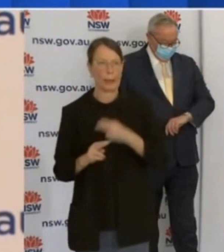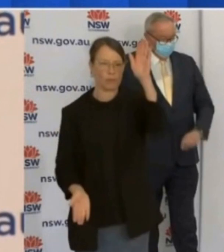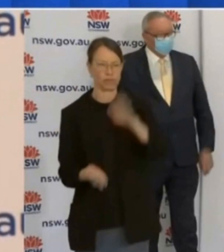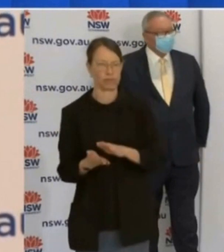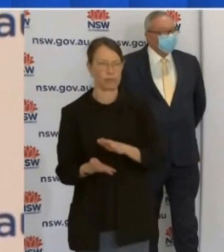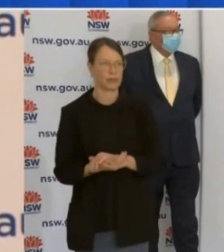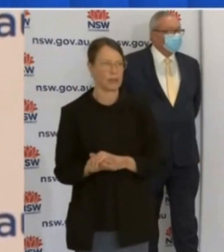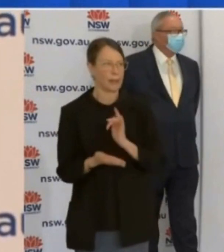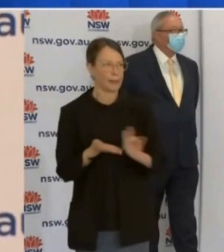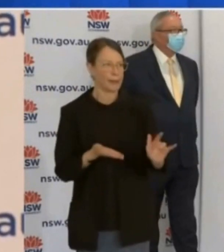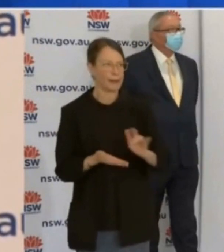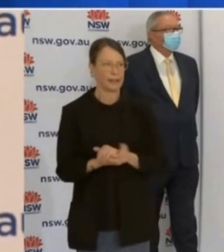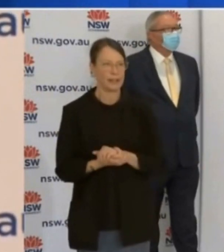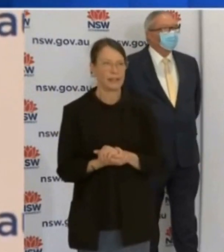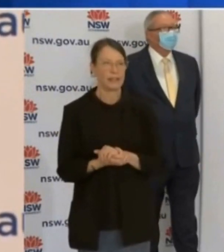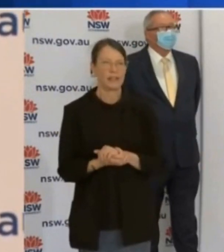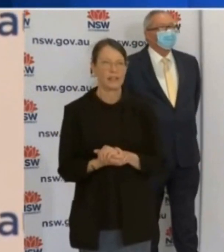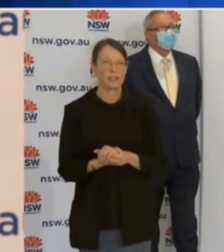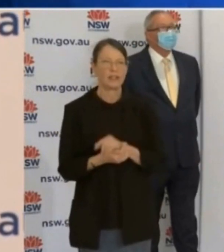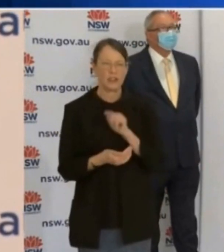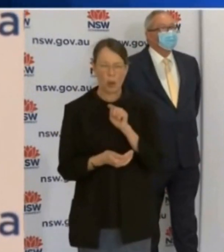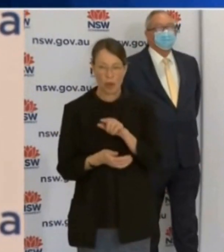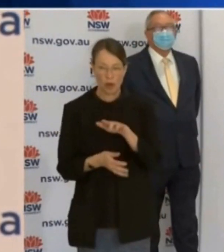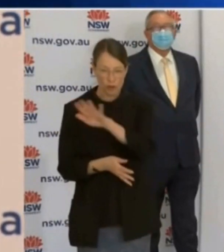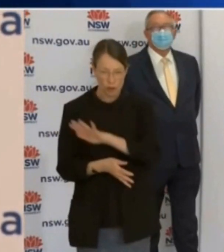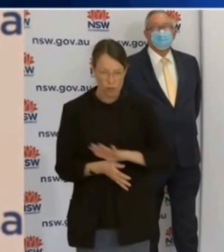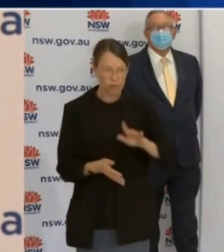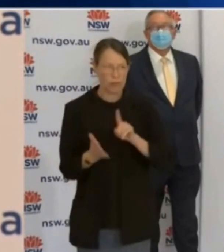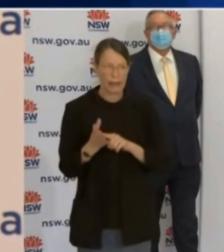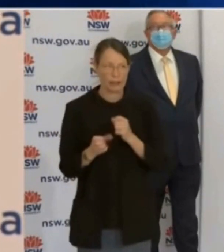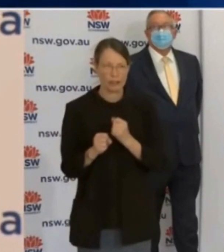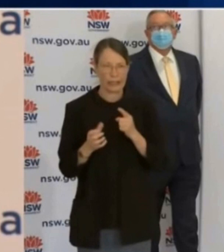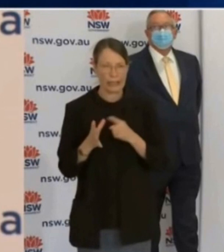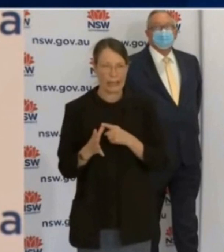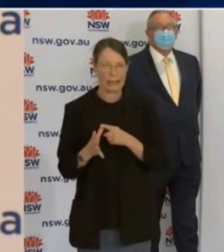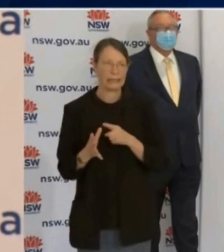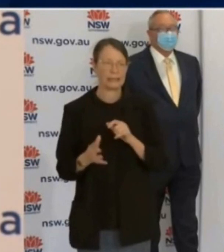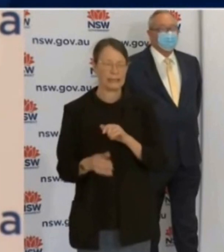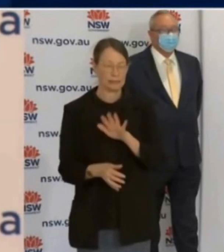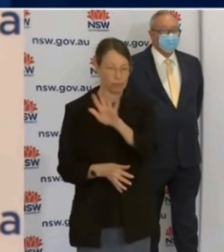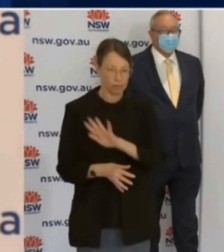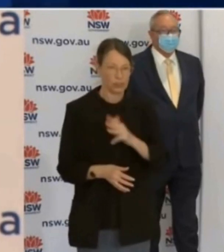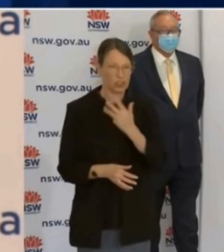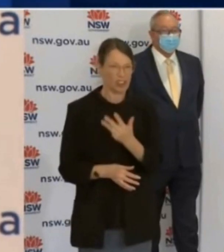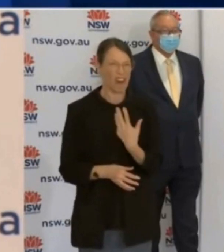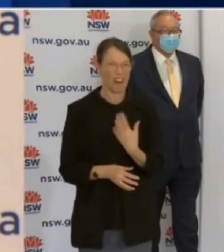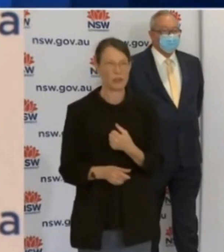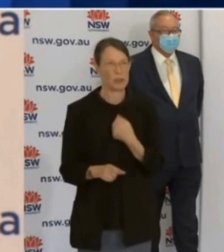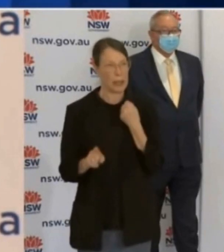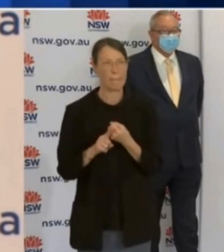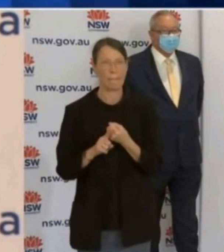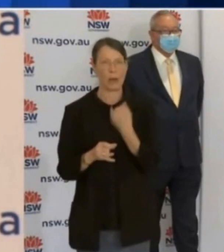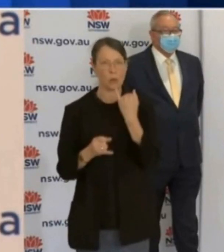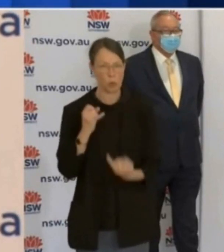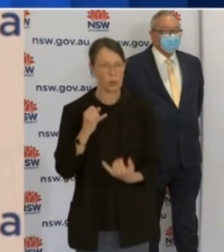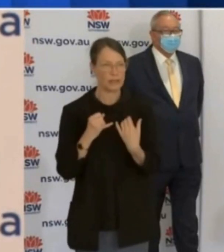those communities have been heavily impacted, but there is also the disease burden in those communities. And so I